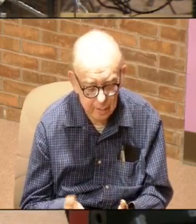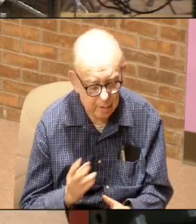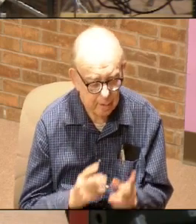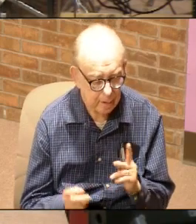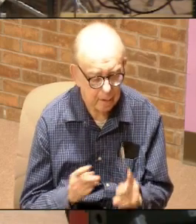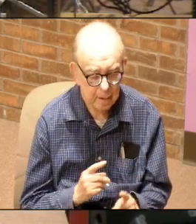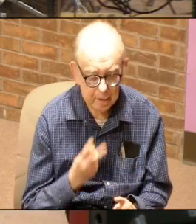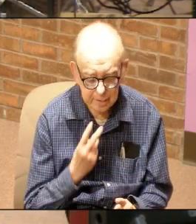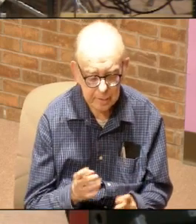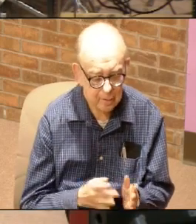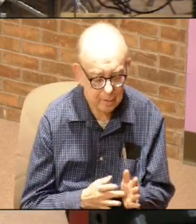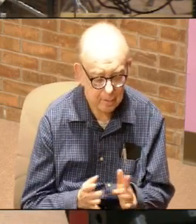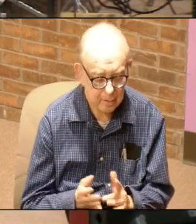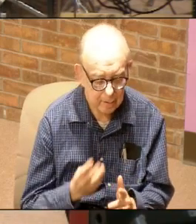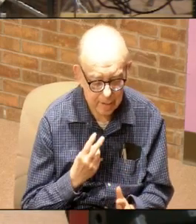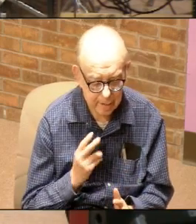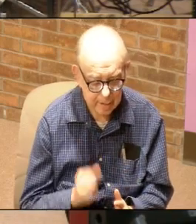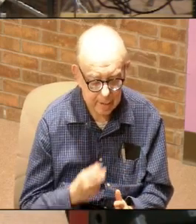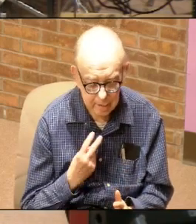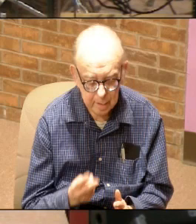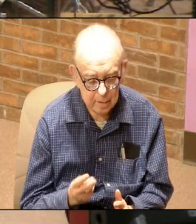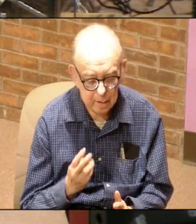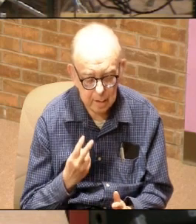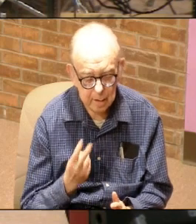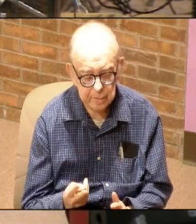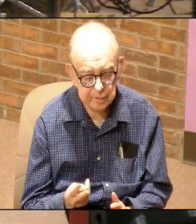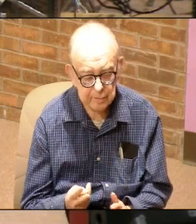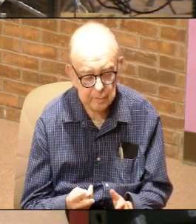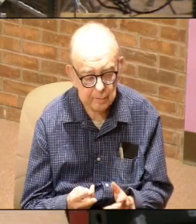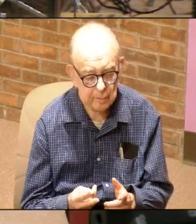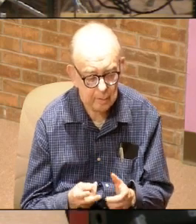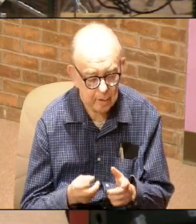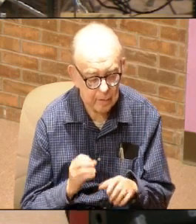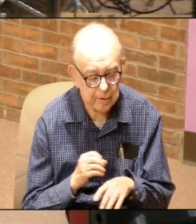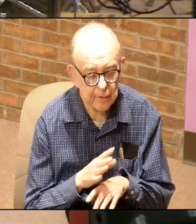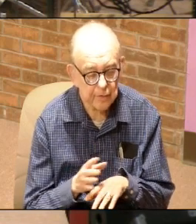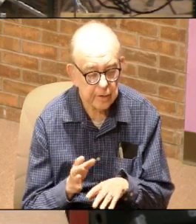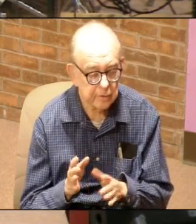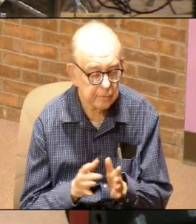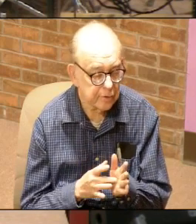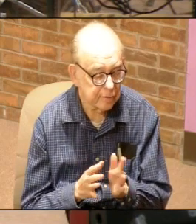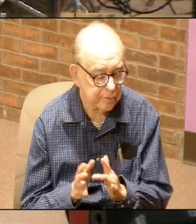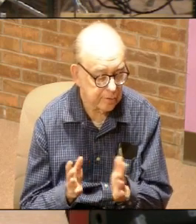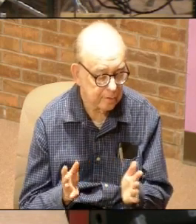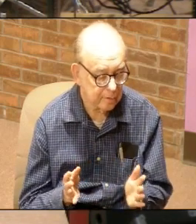people say, well, you can see Jesus. I can see the effects of Jesus.